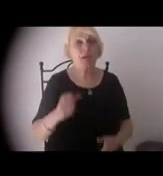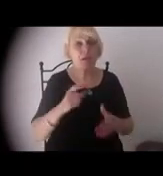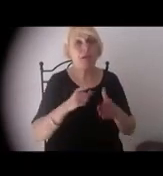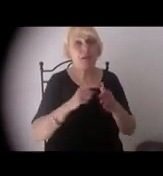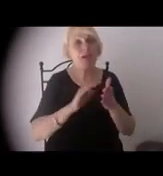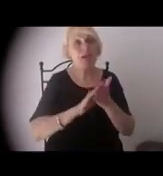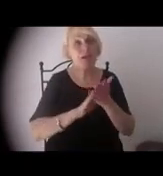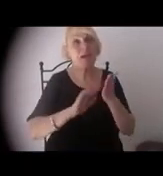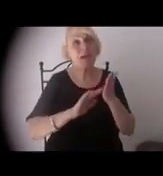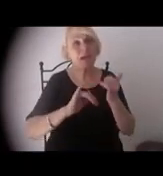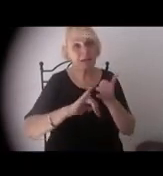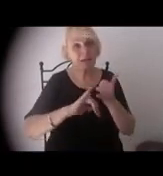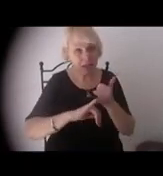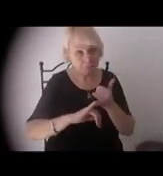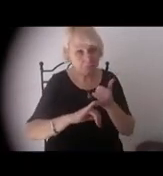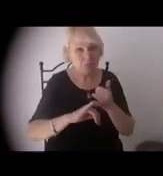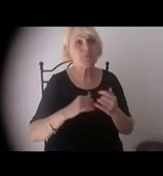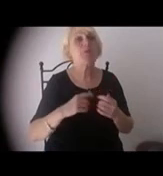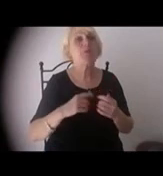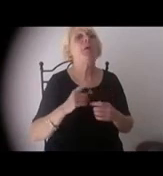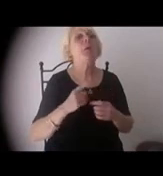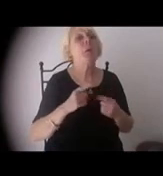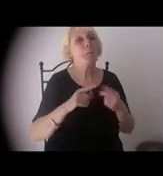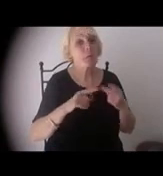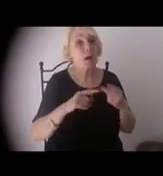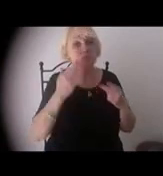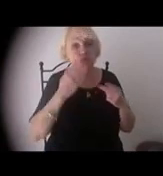and school-based support as we've been